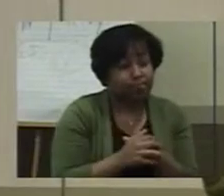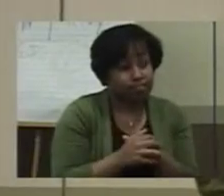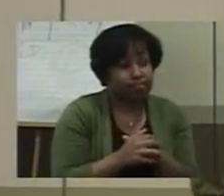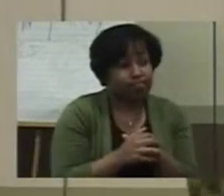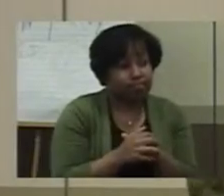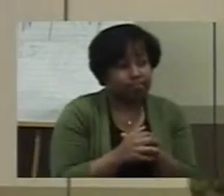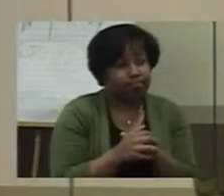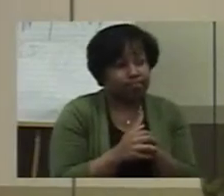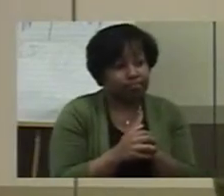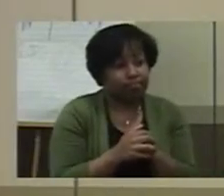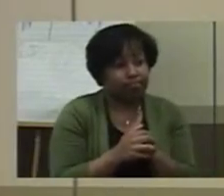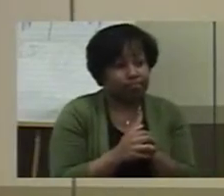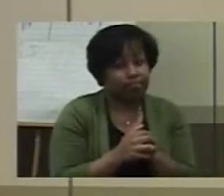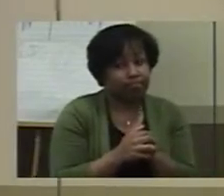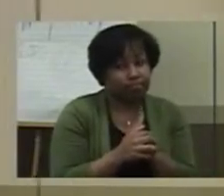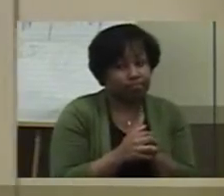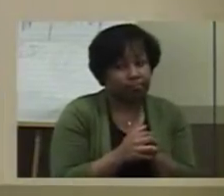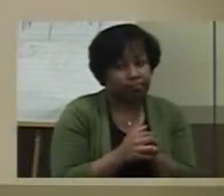right.